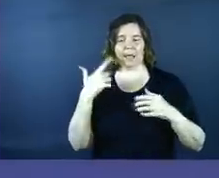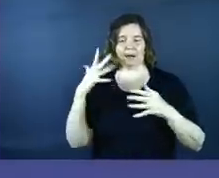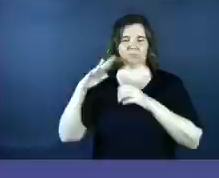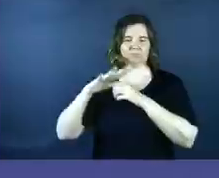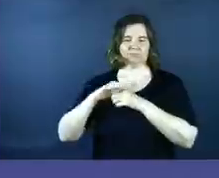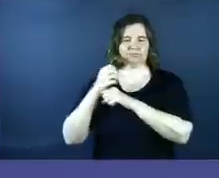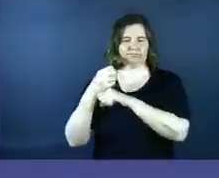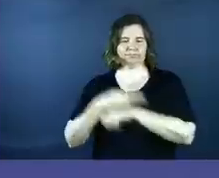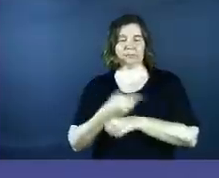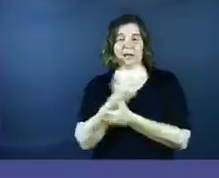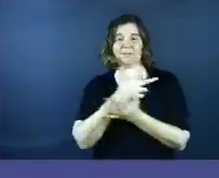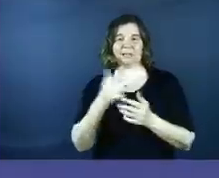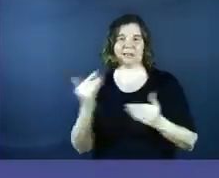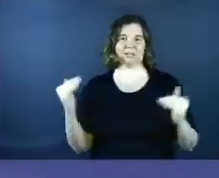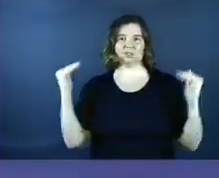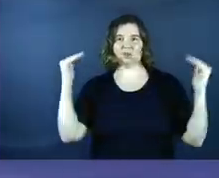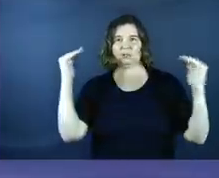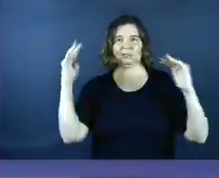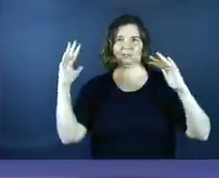is exalted.